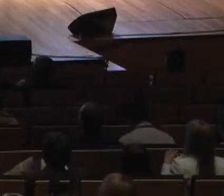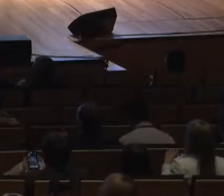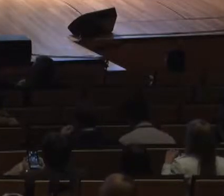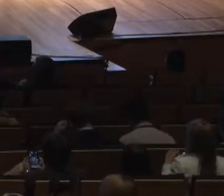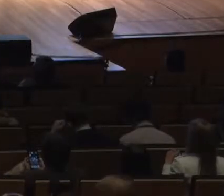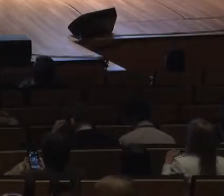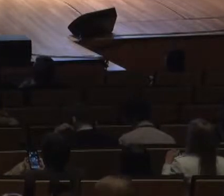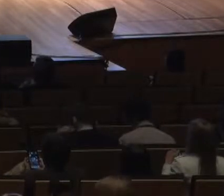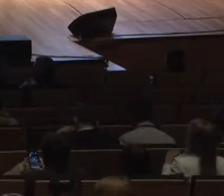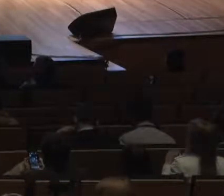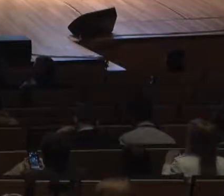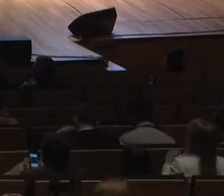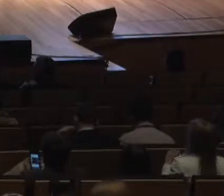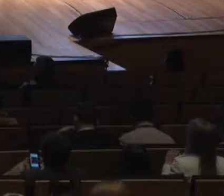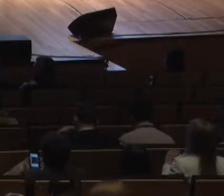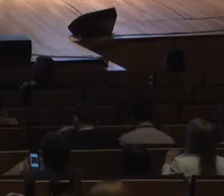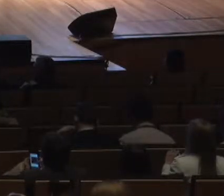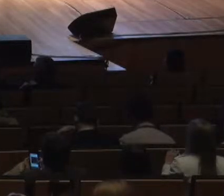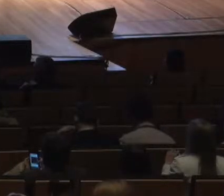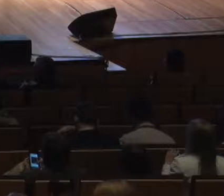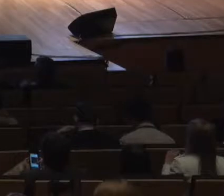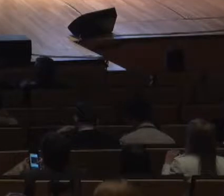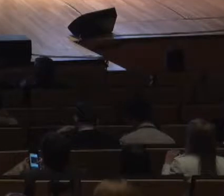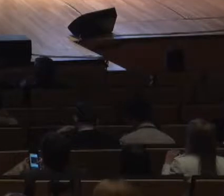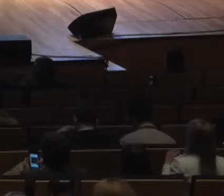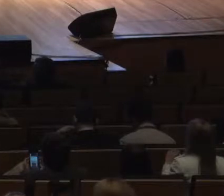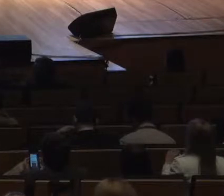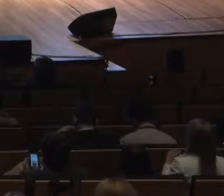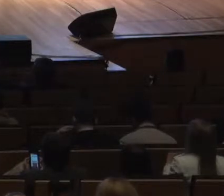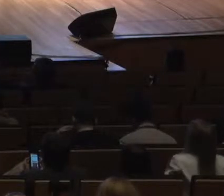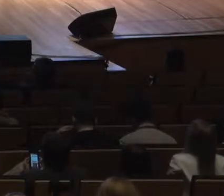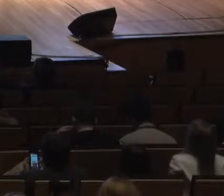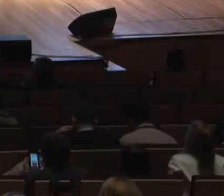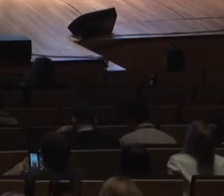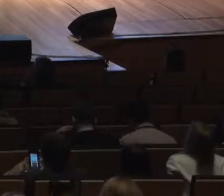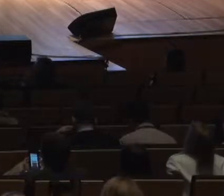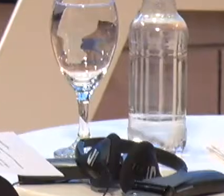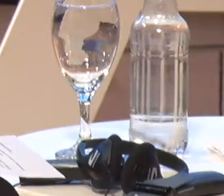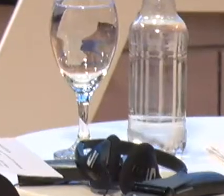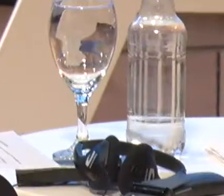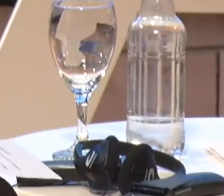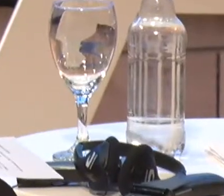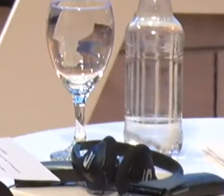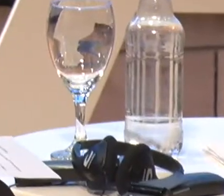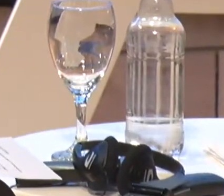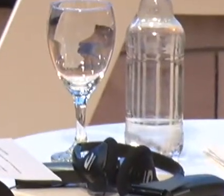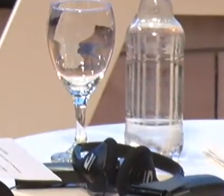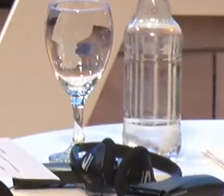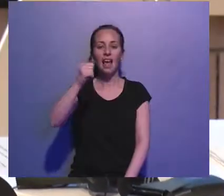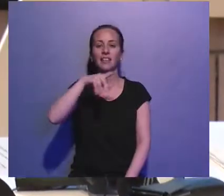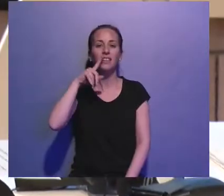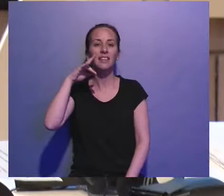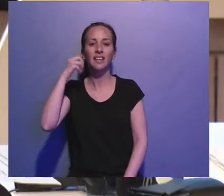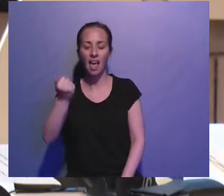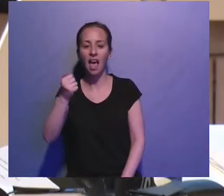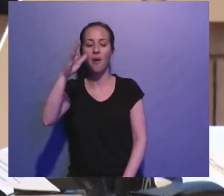Muchas gracias y esperemos que sea así. Thank you very much, and we really hope it will be as you say. Now,